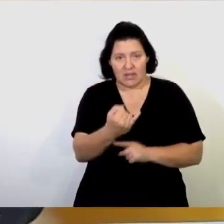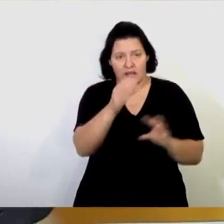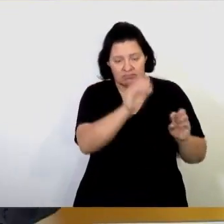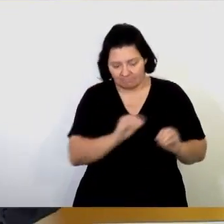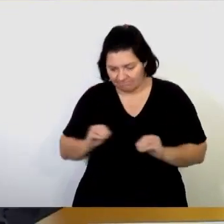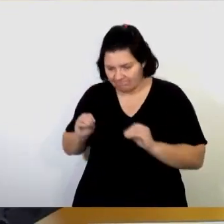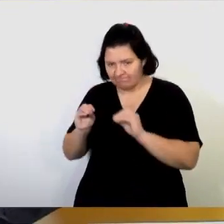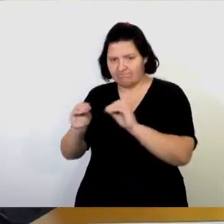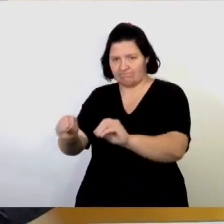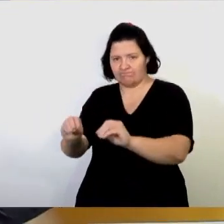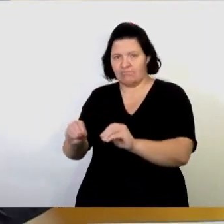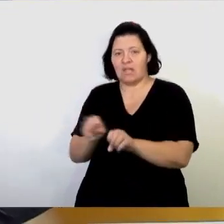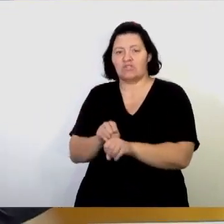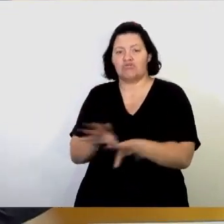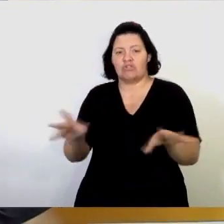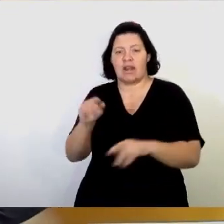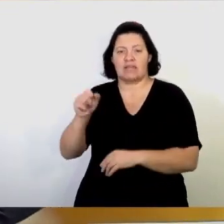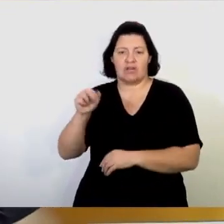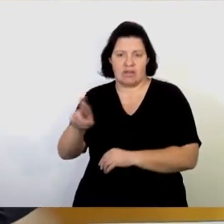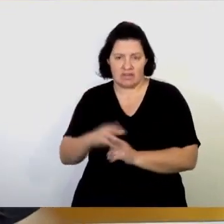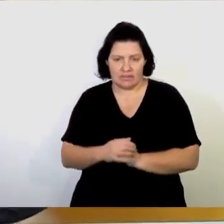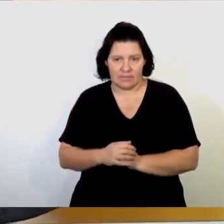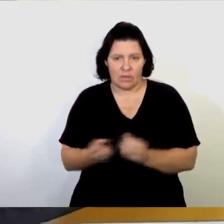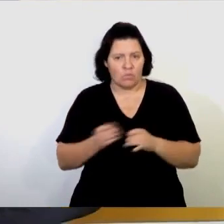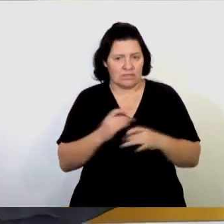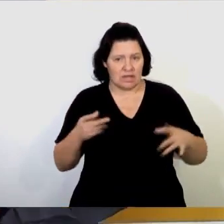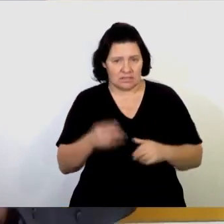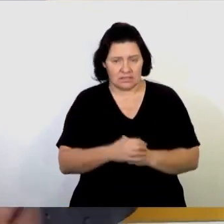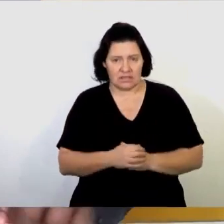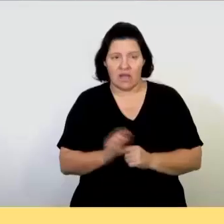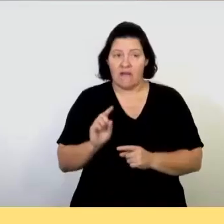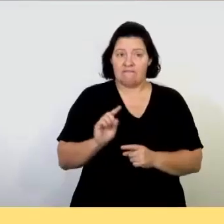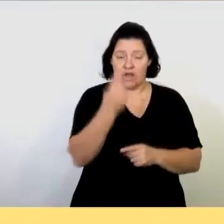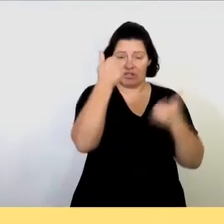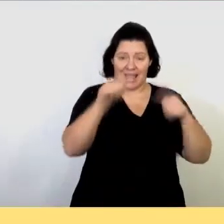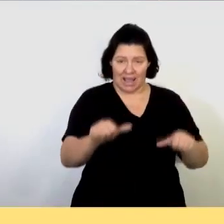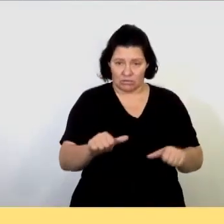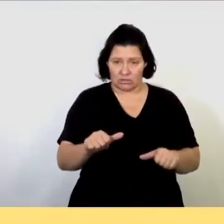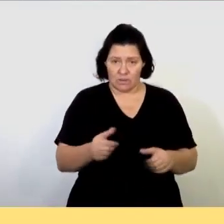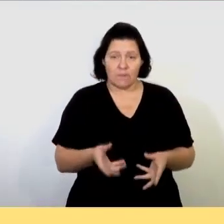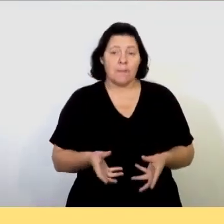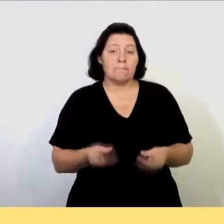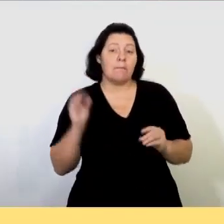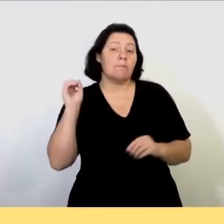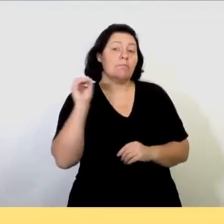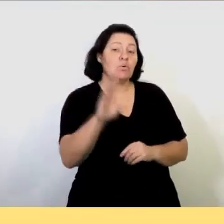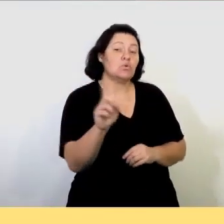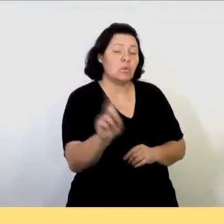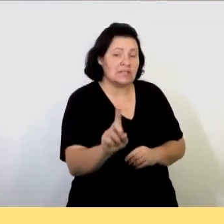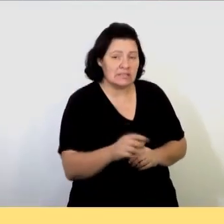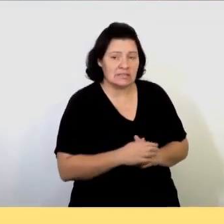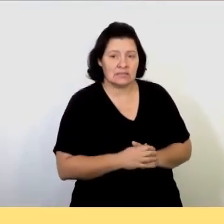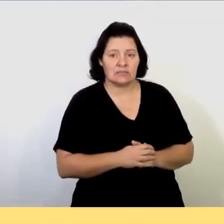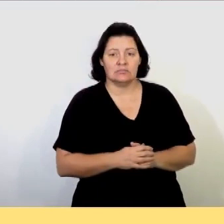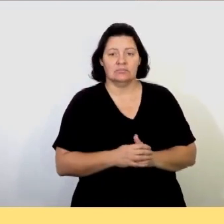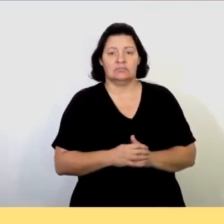we're going to post to the general ledger. Let's begin. The first account that we are going to post